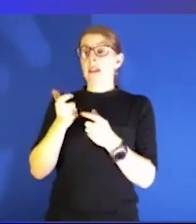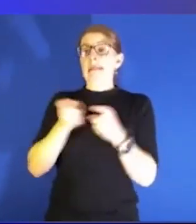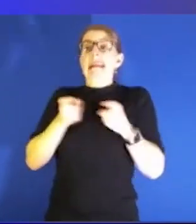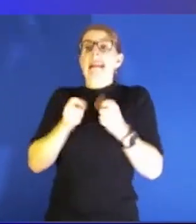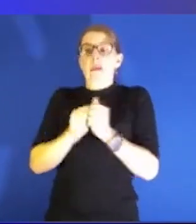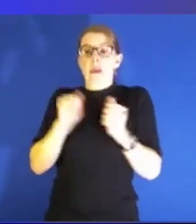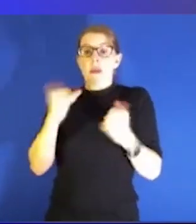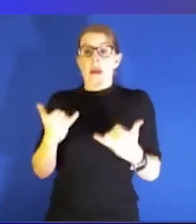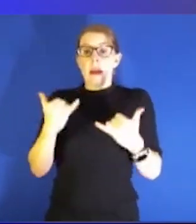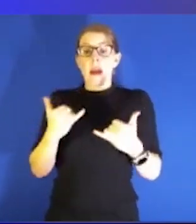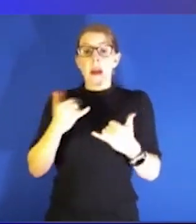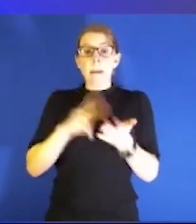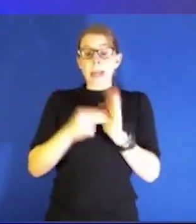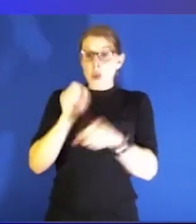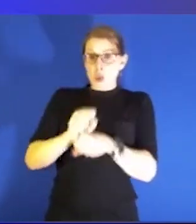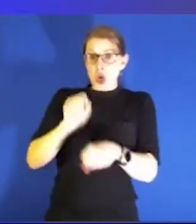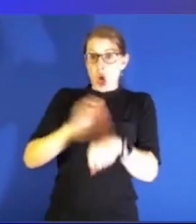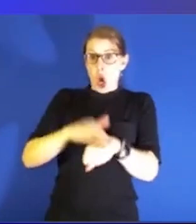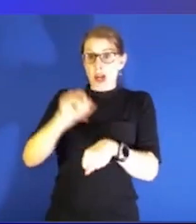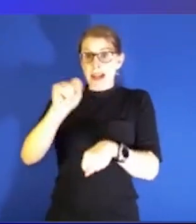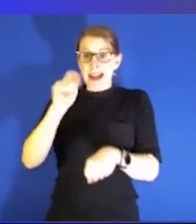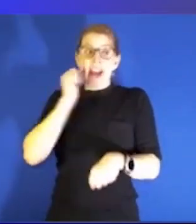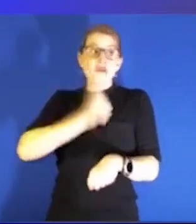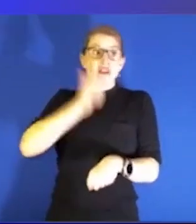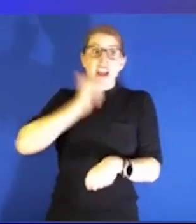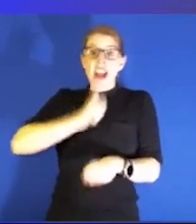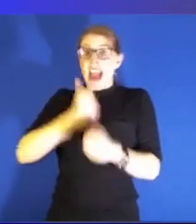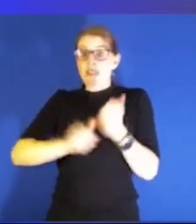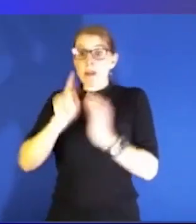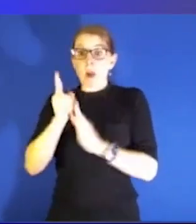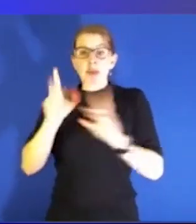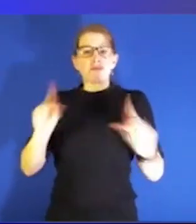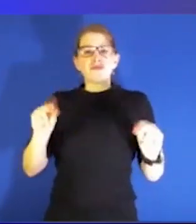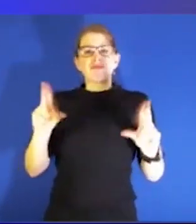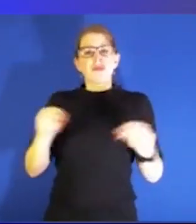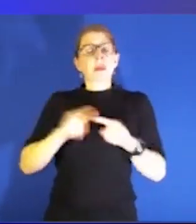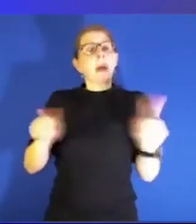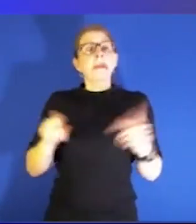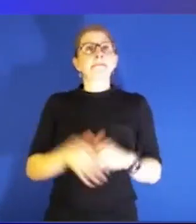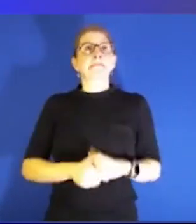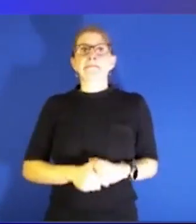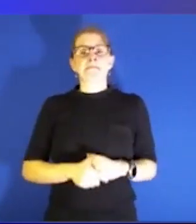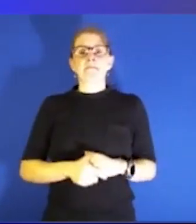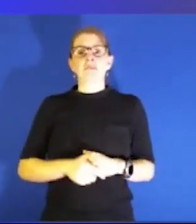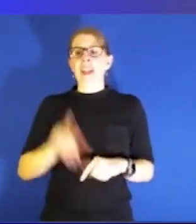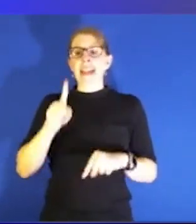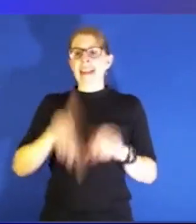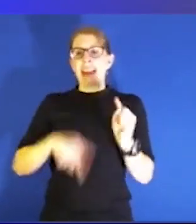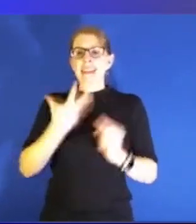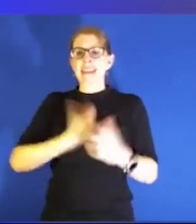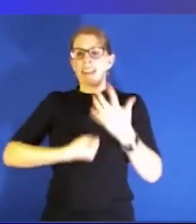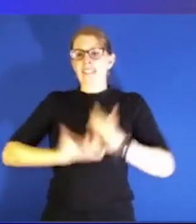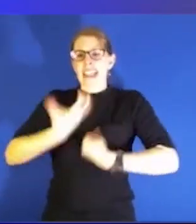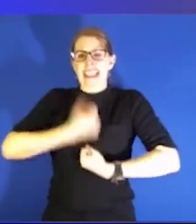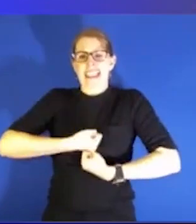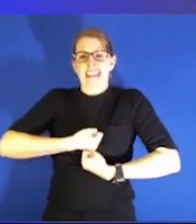you have to work on it every single moment of every day, but generally you can't stuff it for very long. So if you stuff